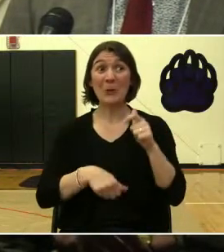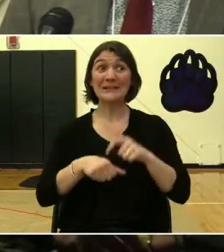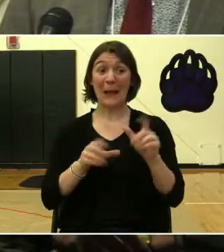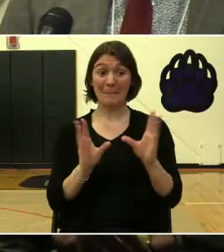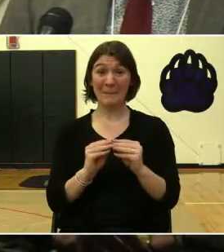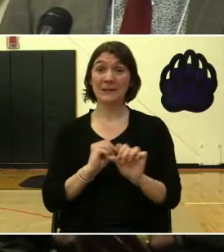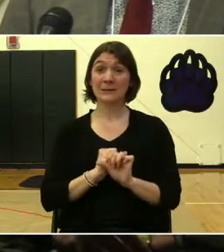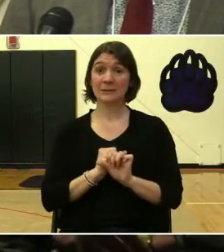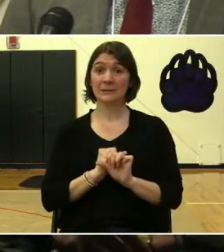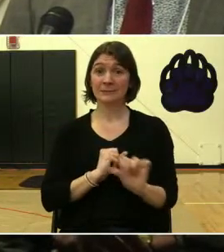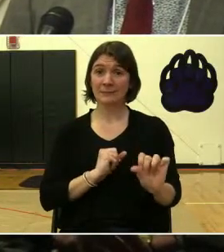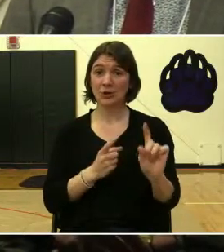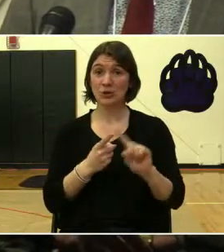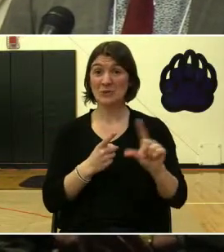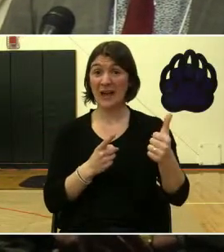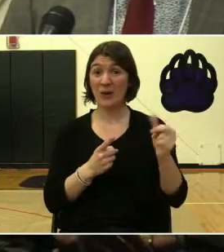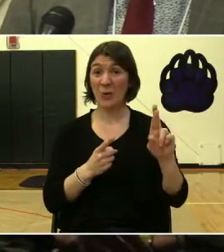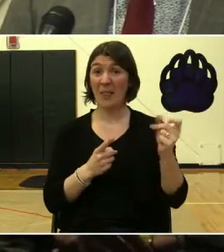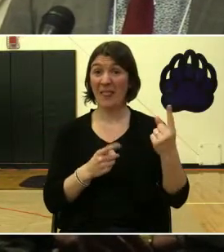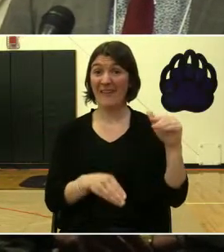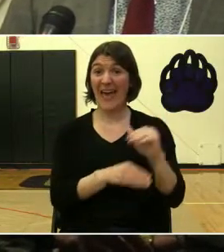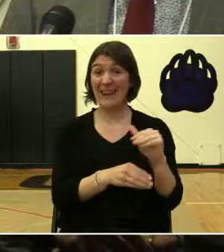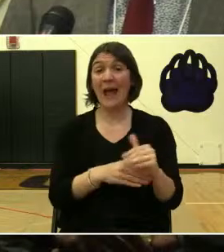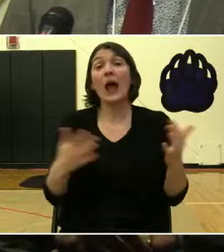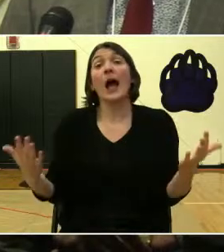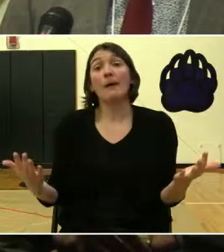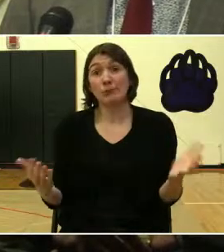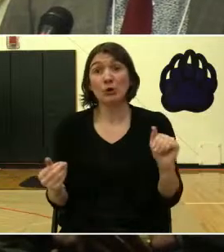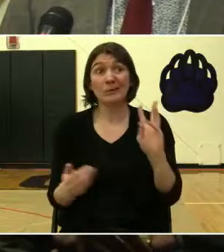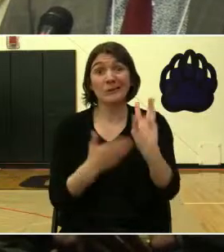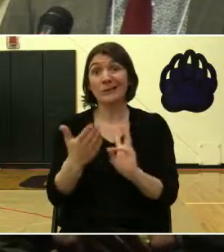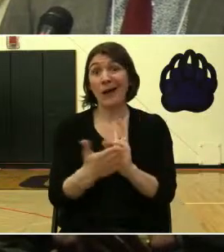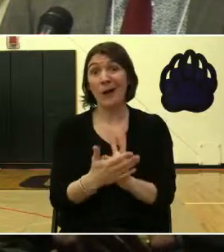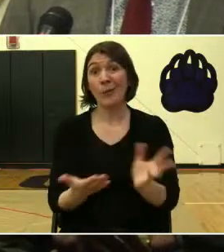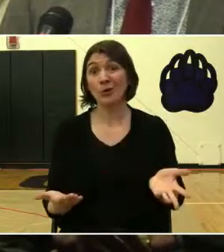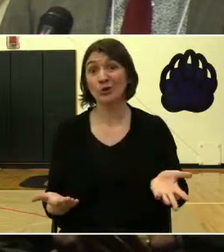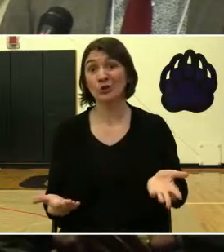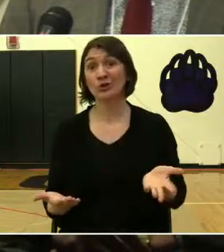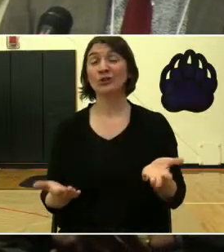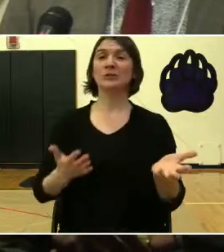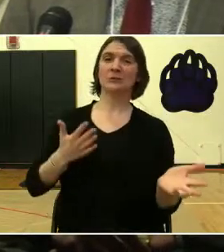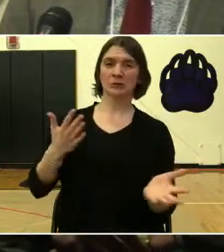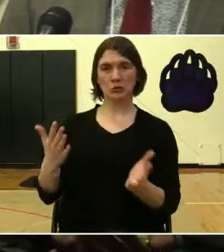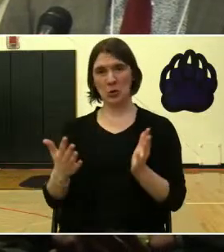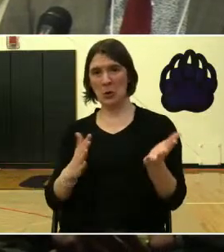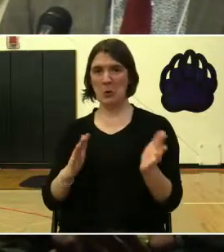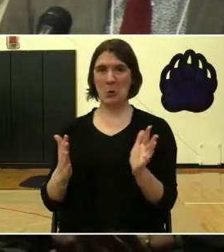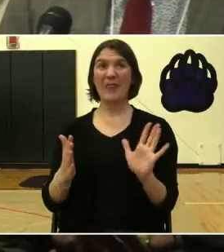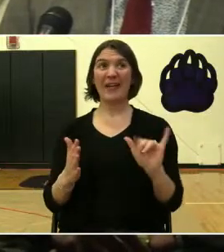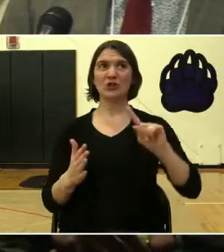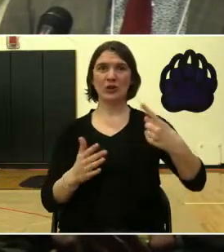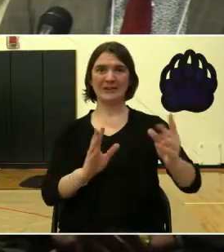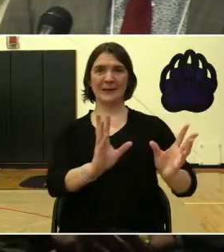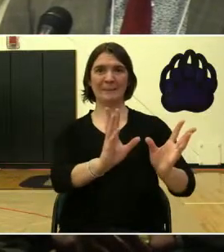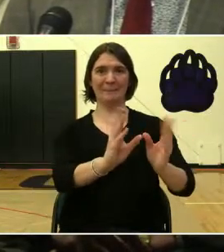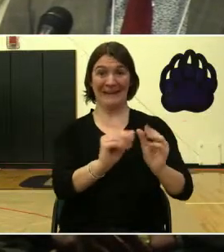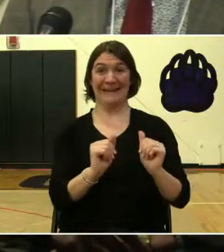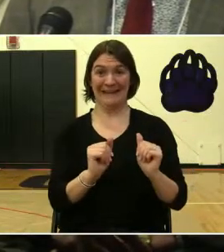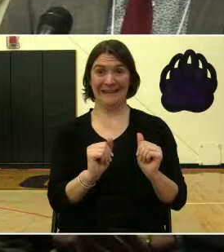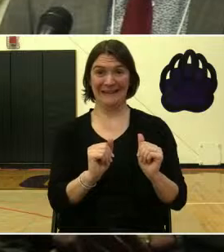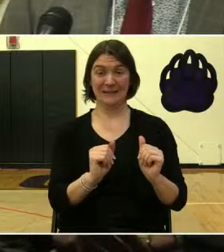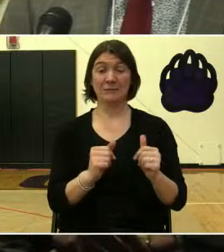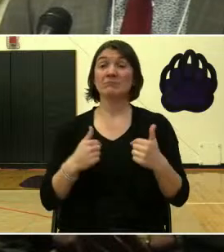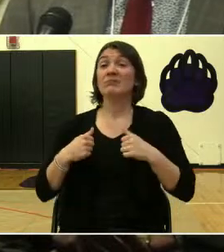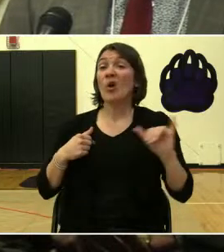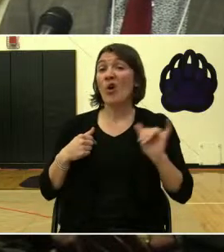they go to 10 or 11 and so that's just the meeting but I